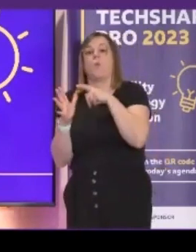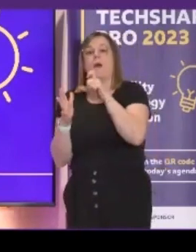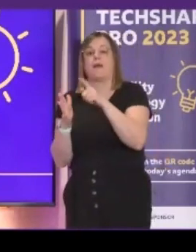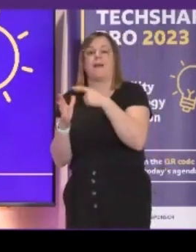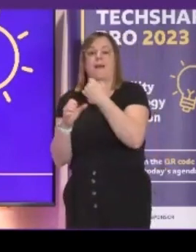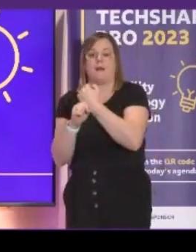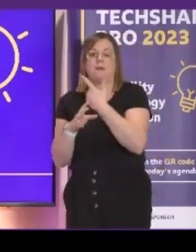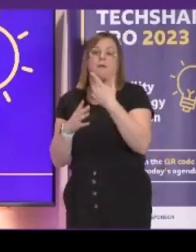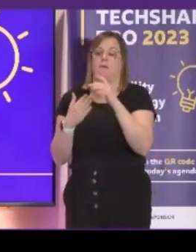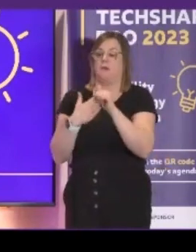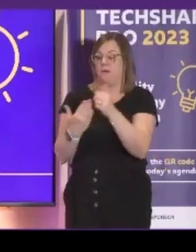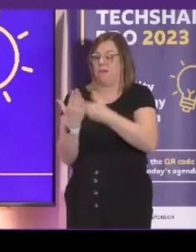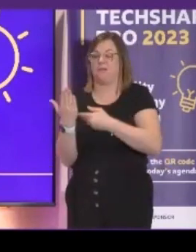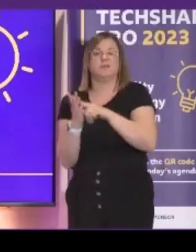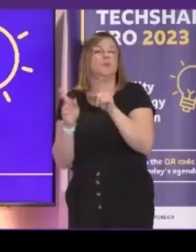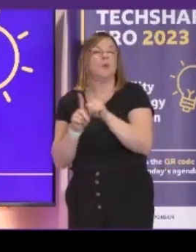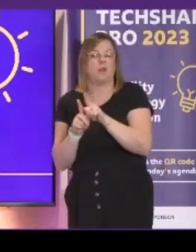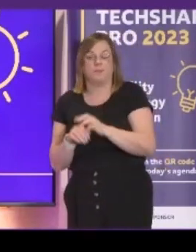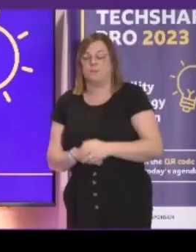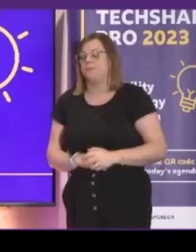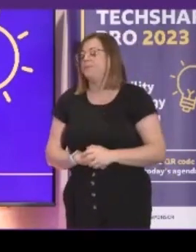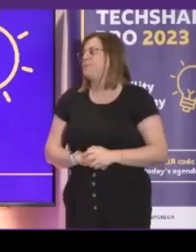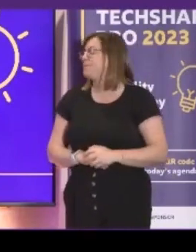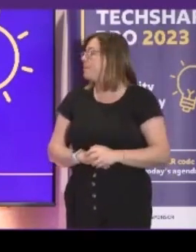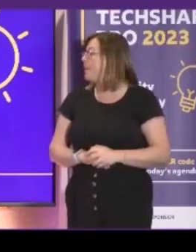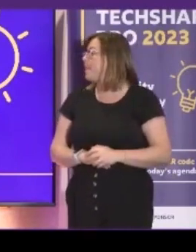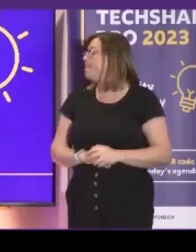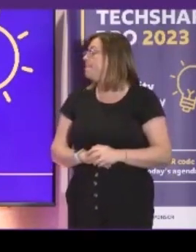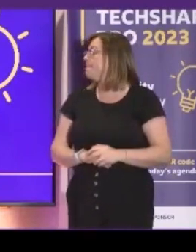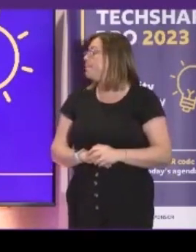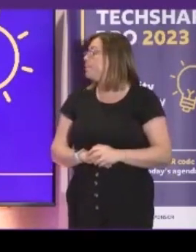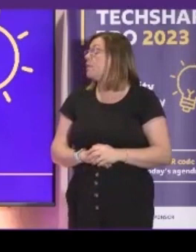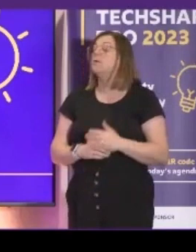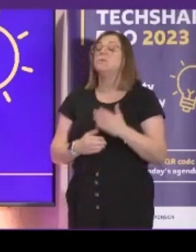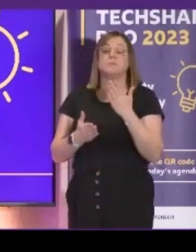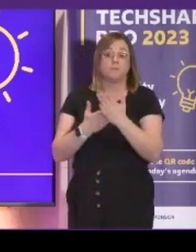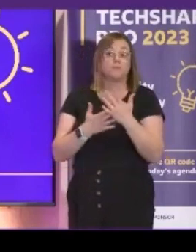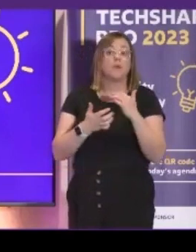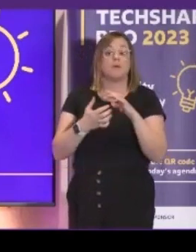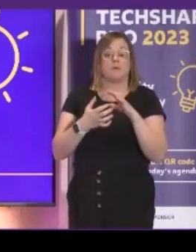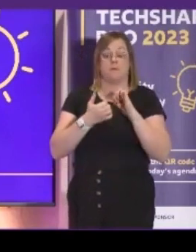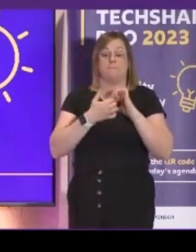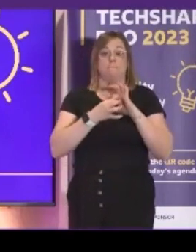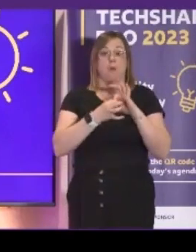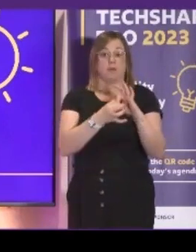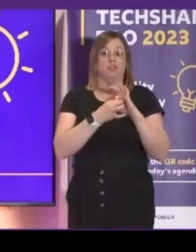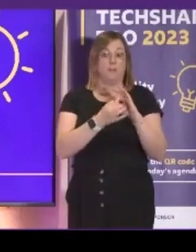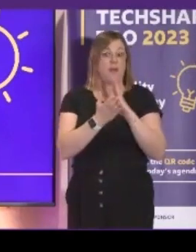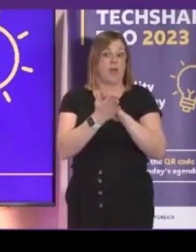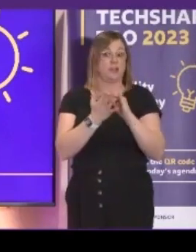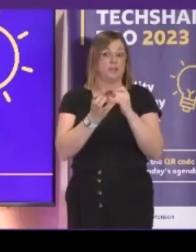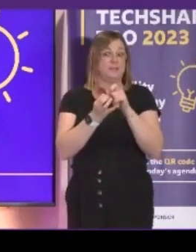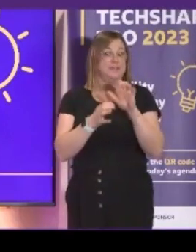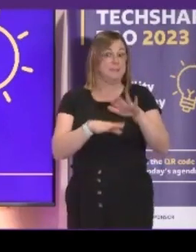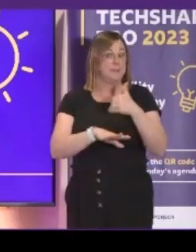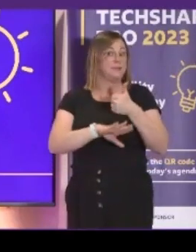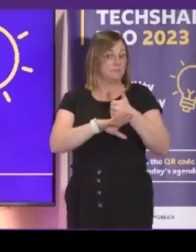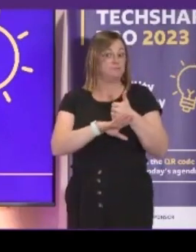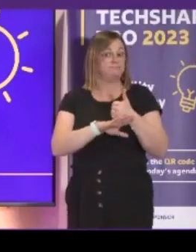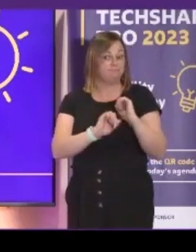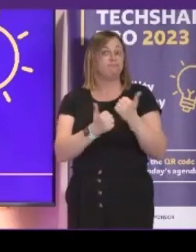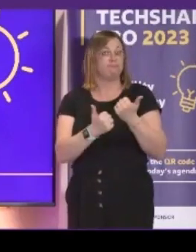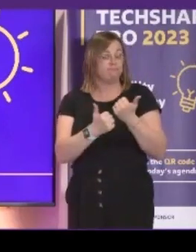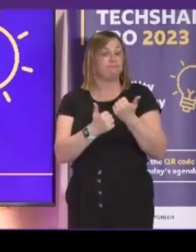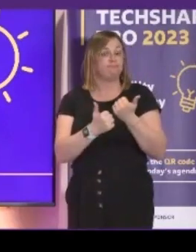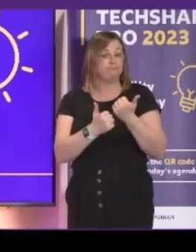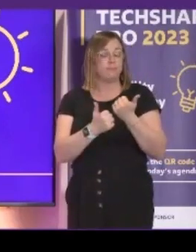on. Yeah. So I think ultimately it's about the partnership that HSBC have set out with us. So it's